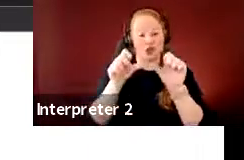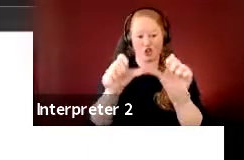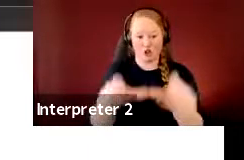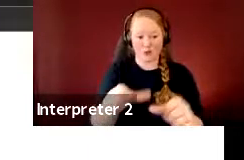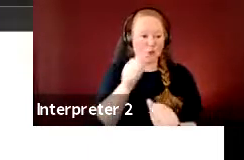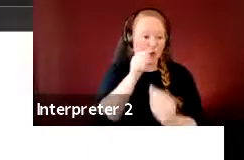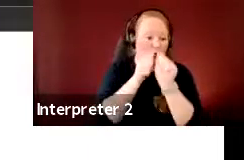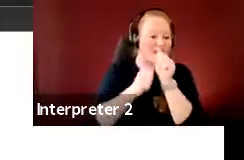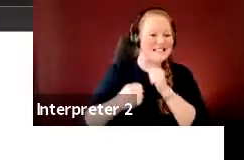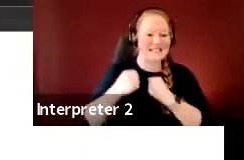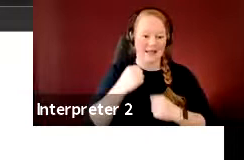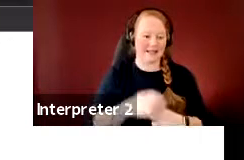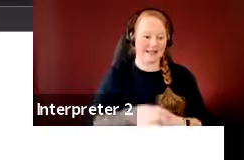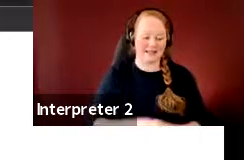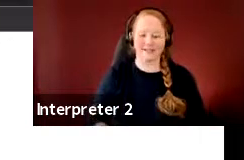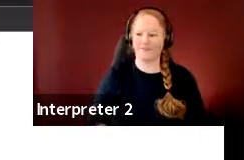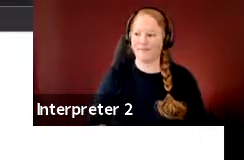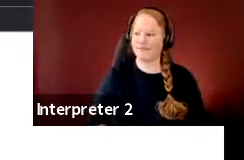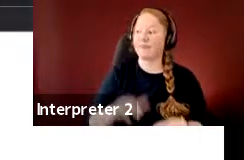slide.